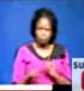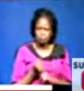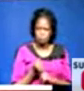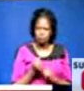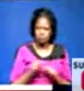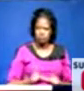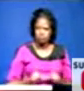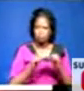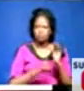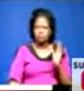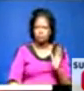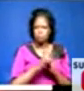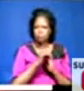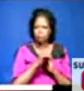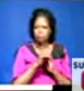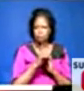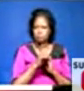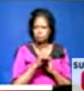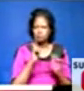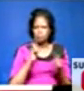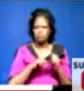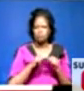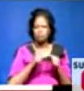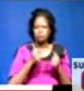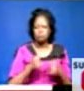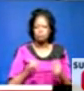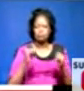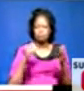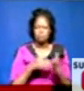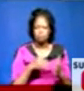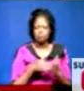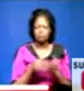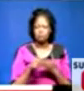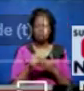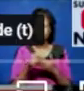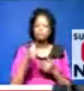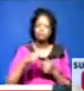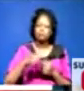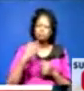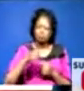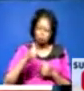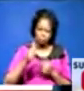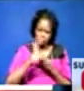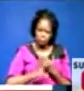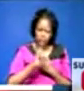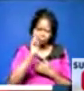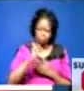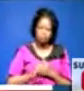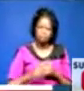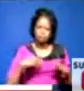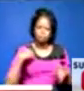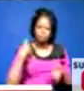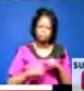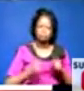Sustainable Development Goals, particularly on the implementation on ban of plastic bags in the country. The United Nations Person of the Year